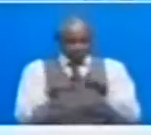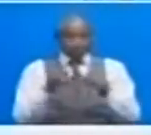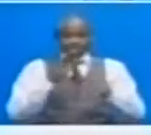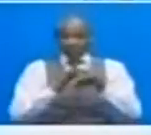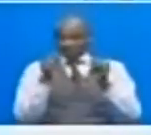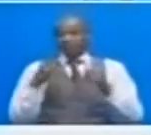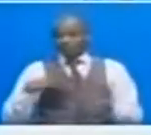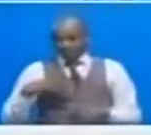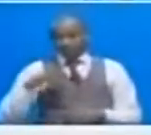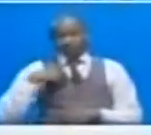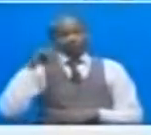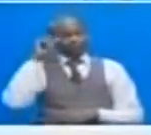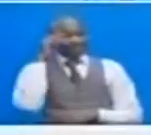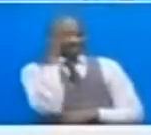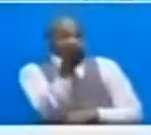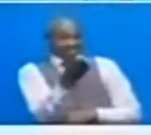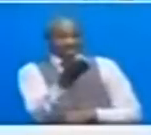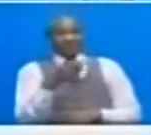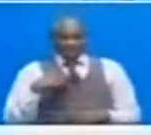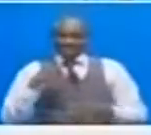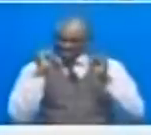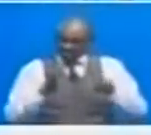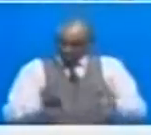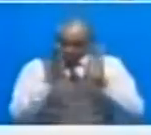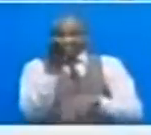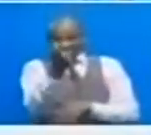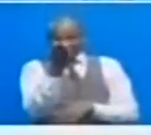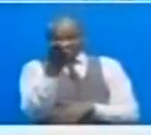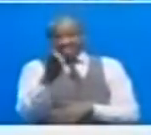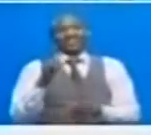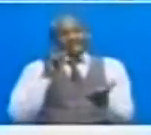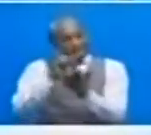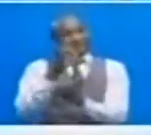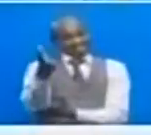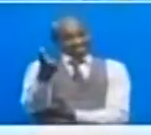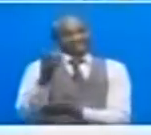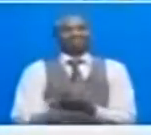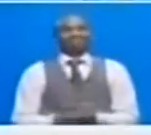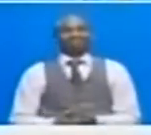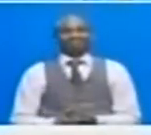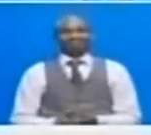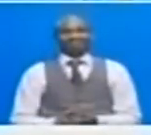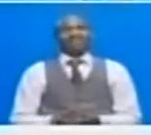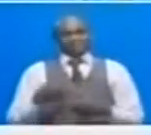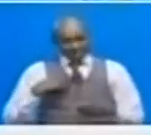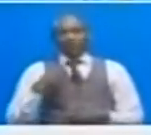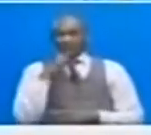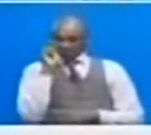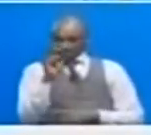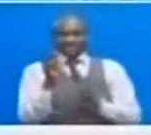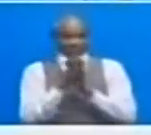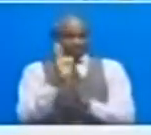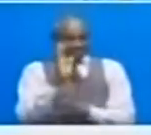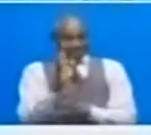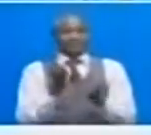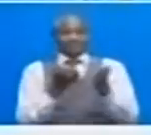news for residents of Mombasa, where a new road is coming up near the airport, Linda. Great, Abby. We're looking forward to those stories. Of course,